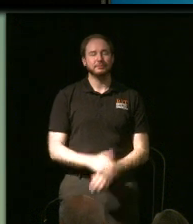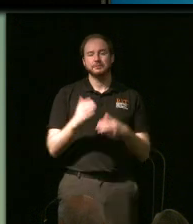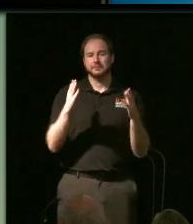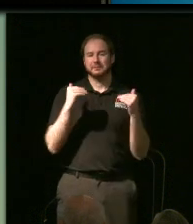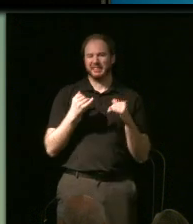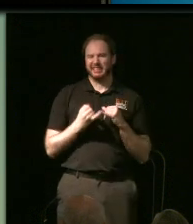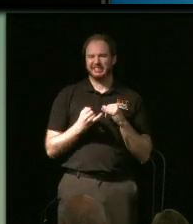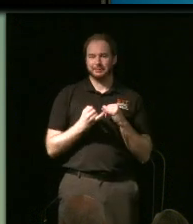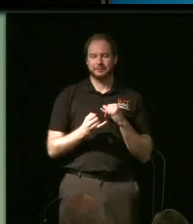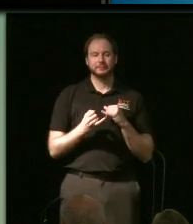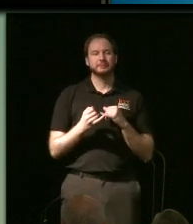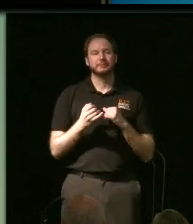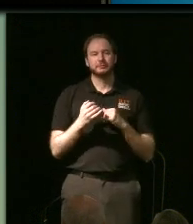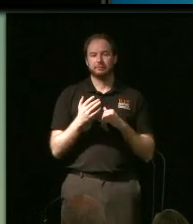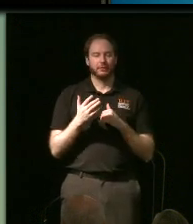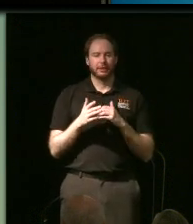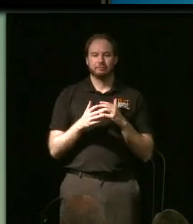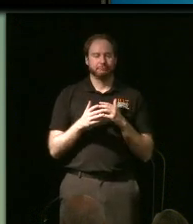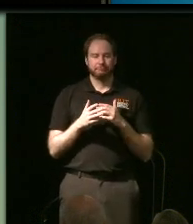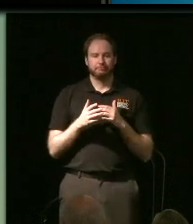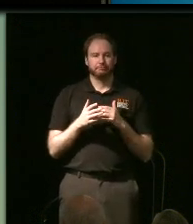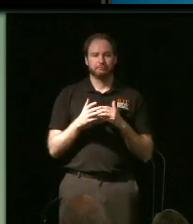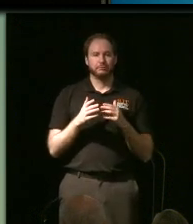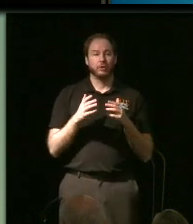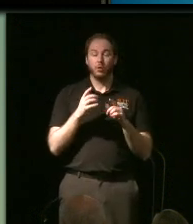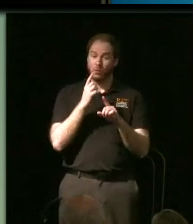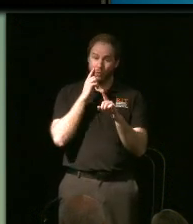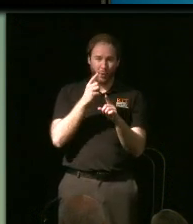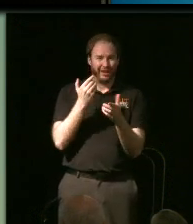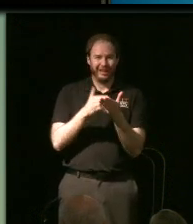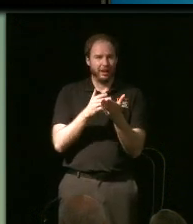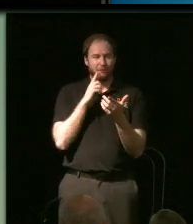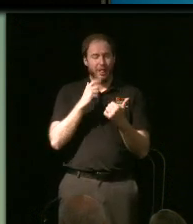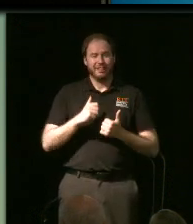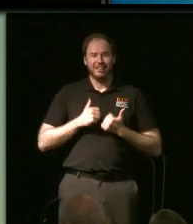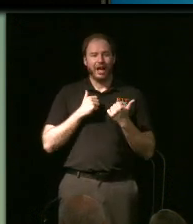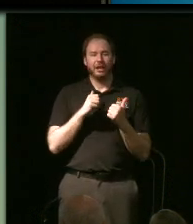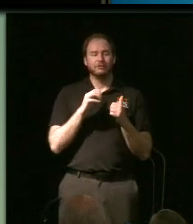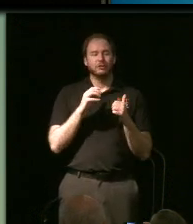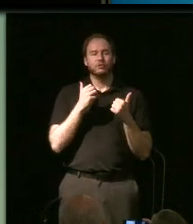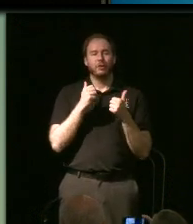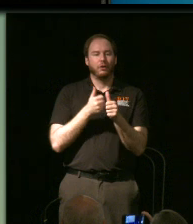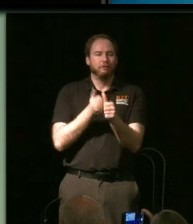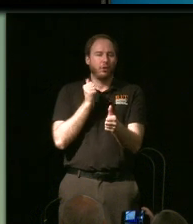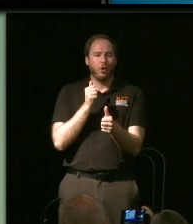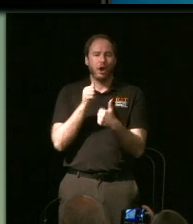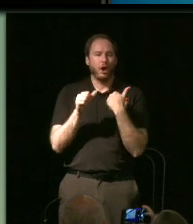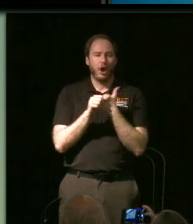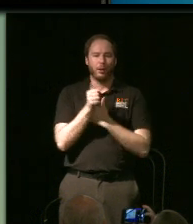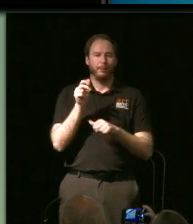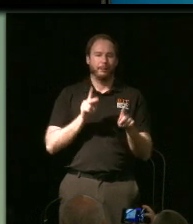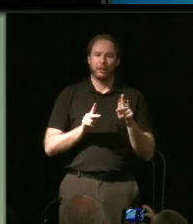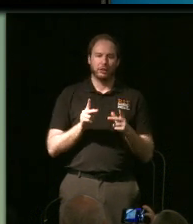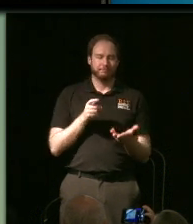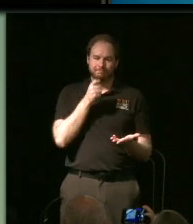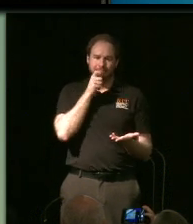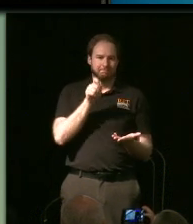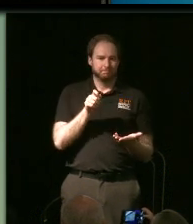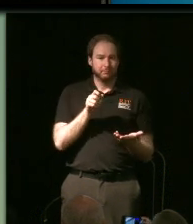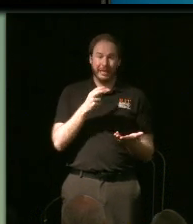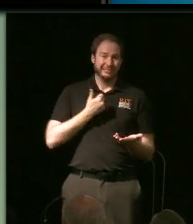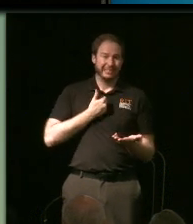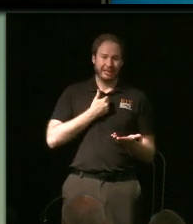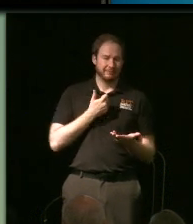Lastly, basic principle, do no harm. That's a basic foundation of medicine. Primum non nocere, do no